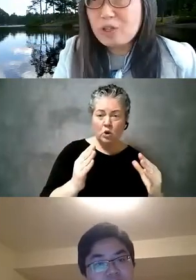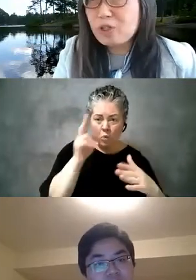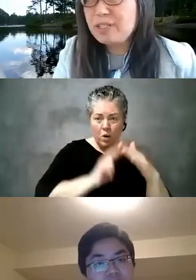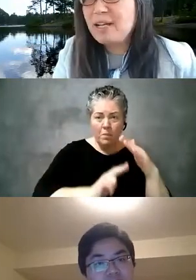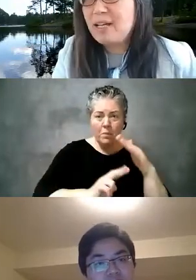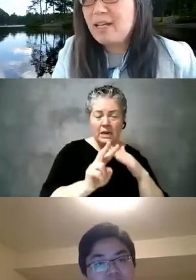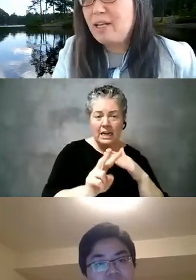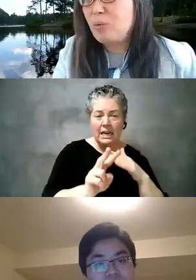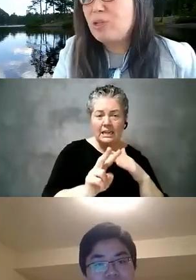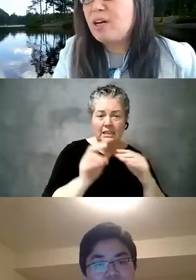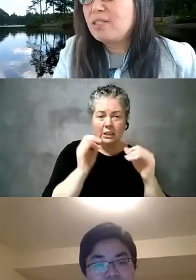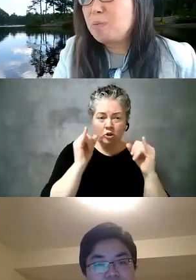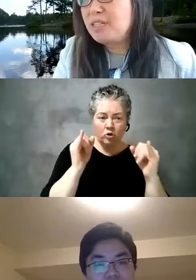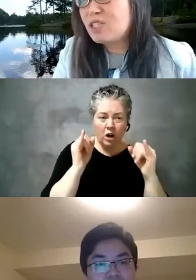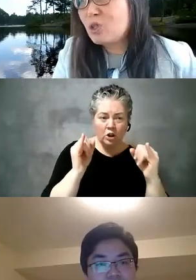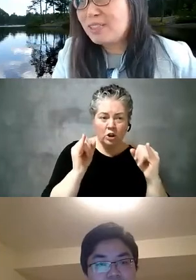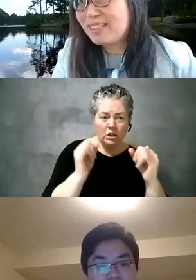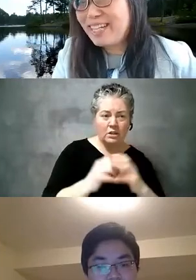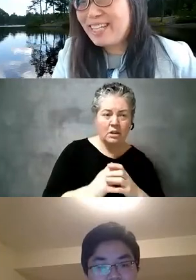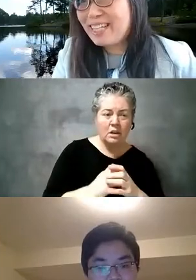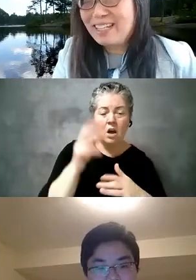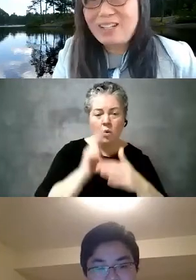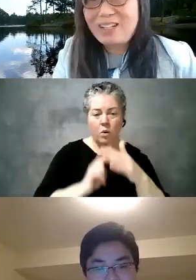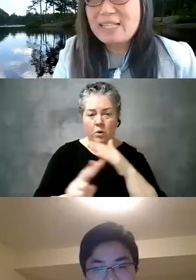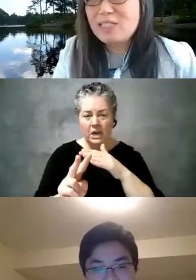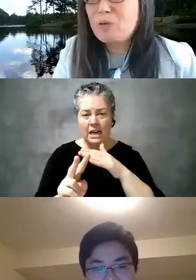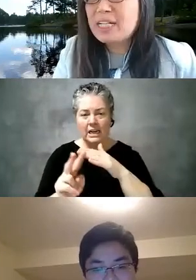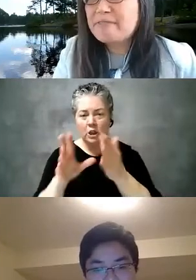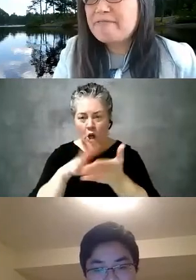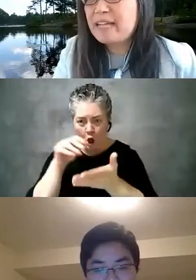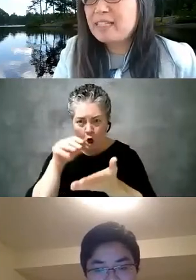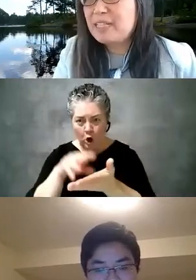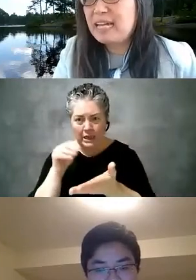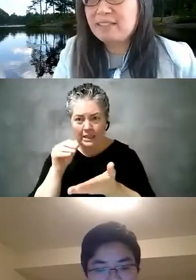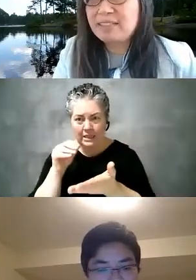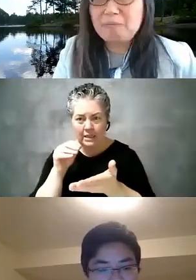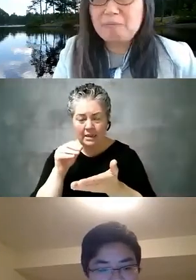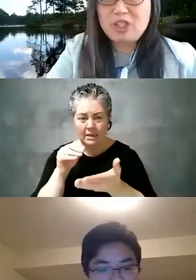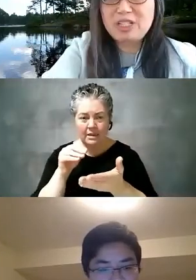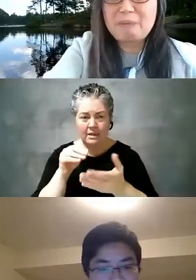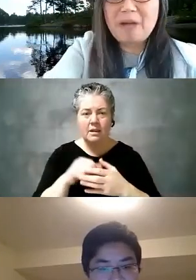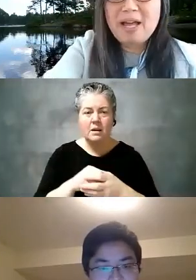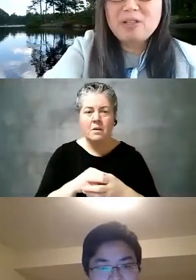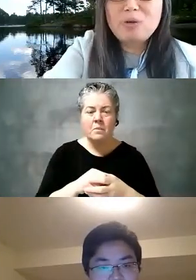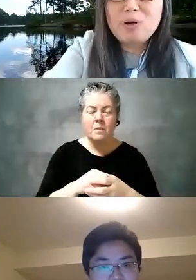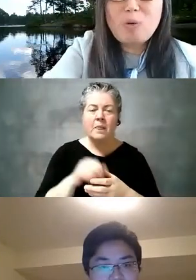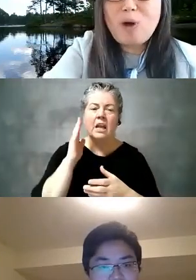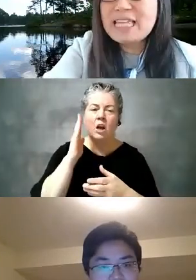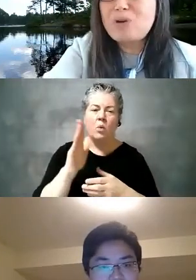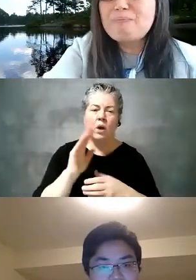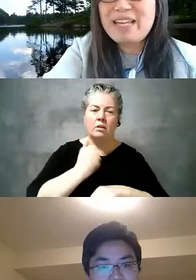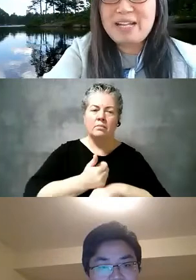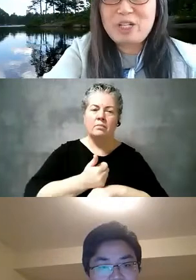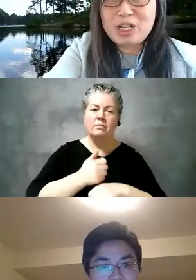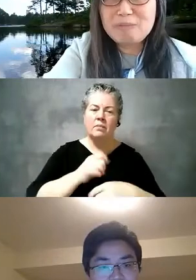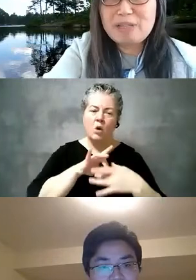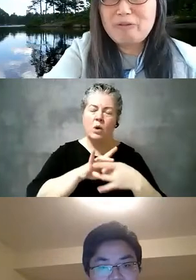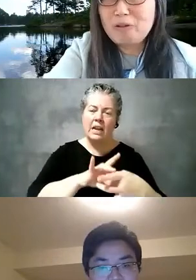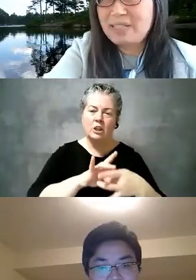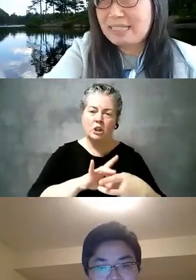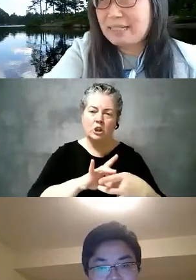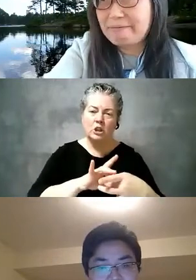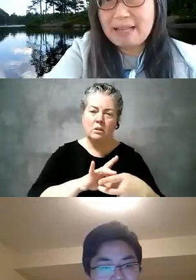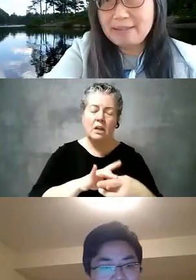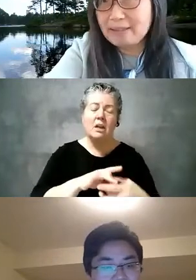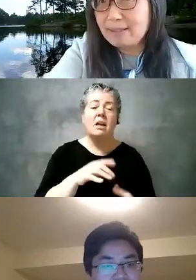of instruction, would also predict student learning, right? So it will confound the media outcome relationship. So it will require that we make adjustment